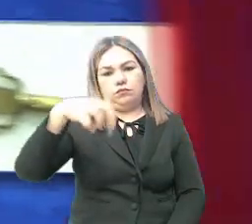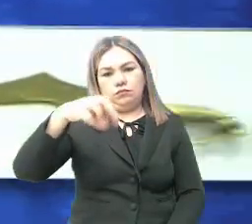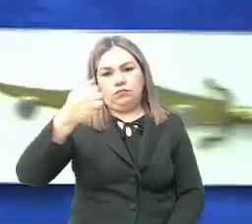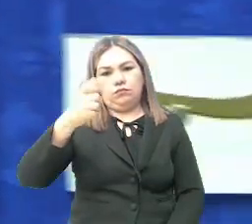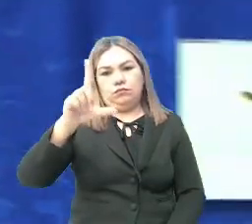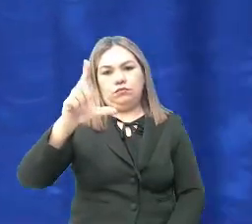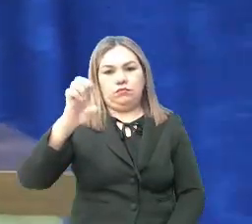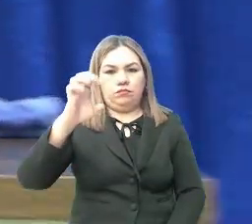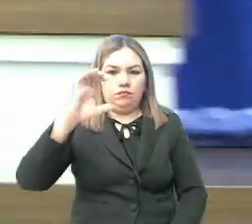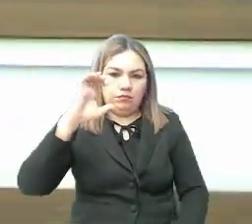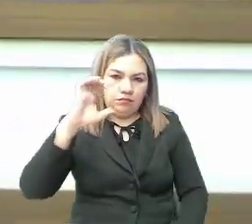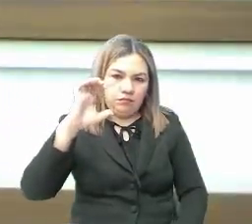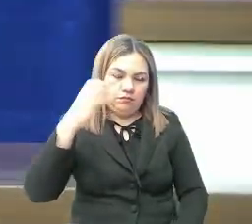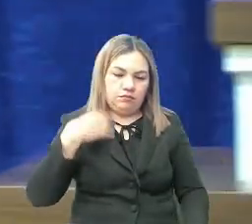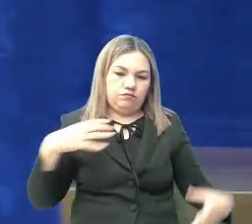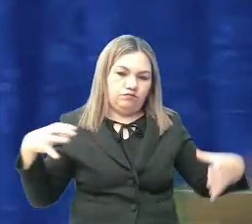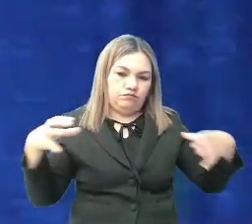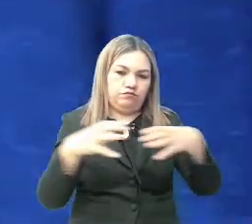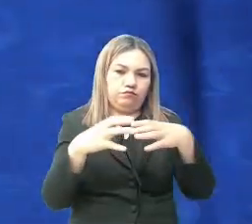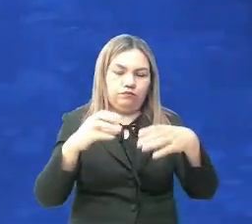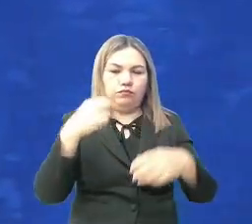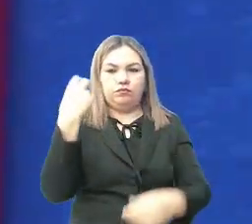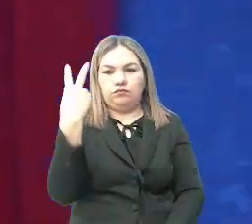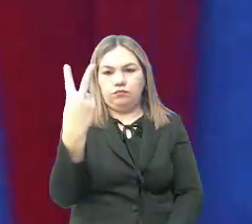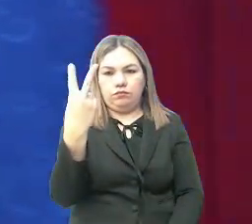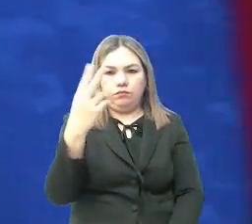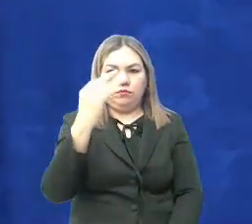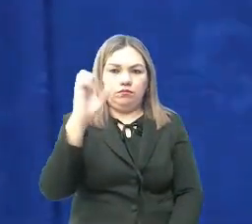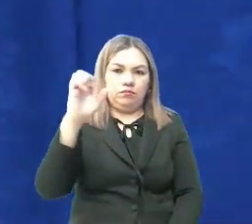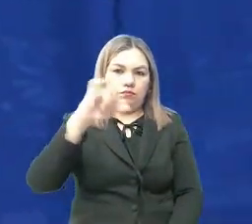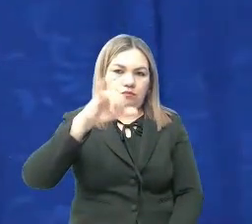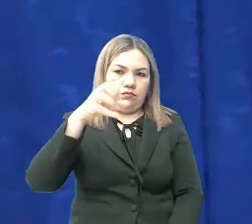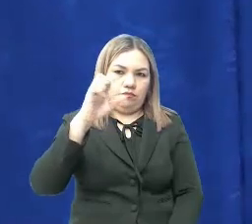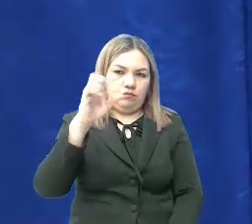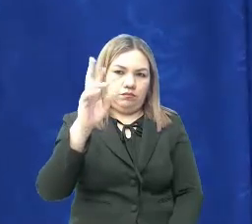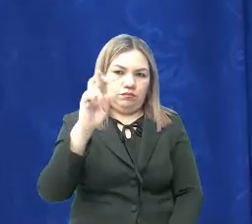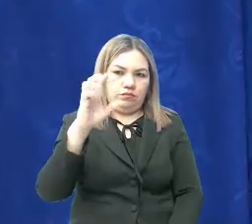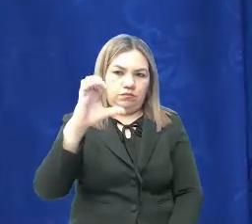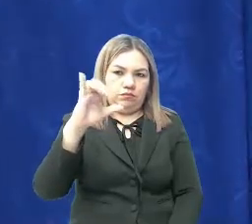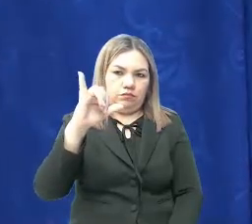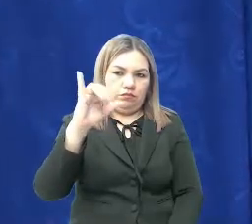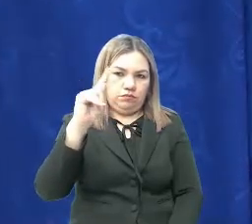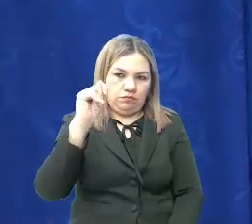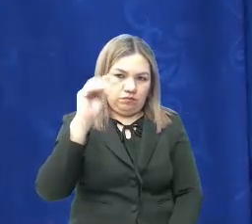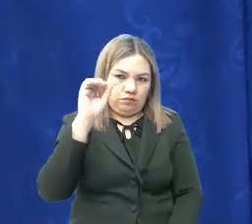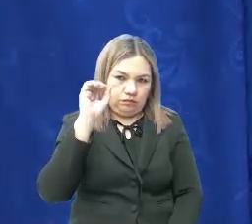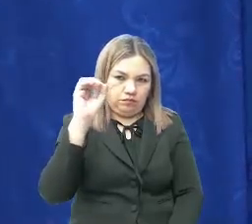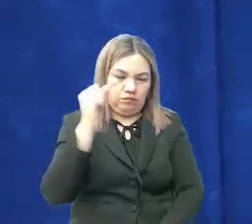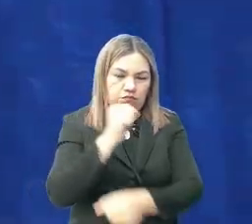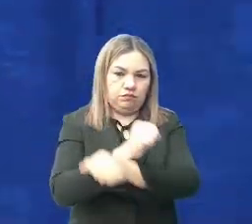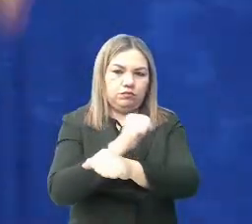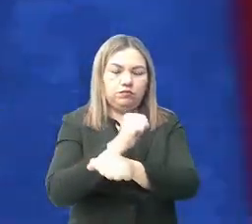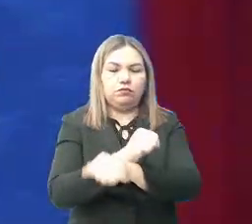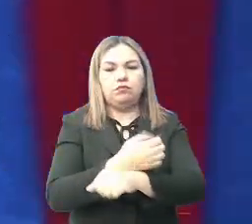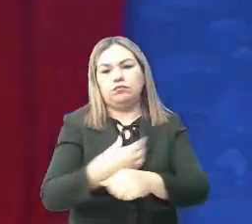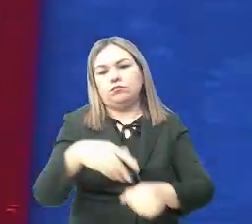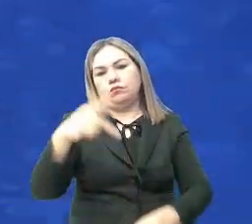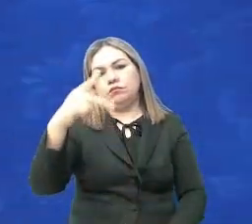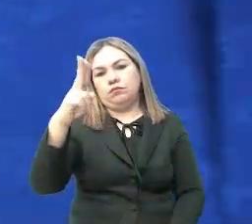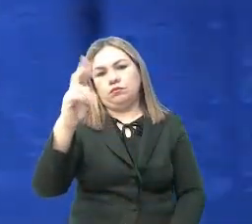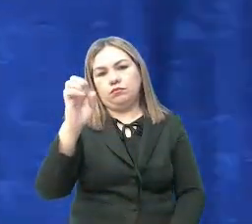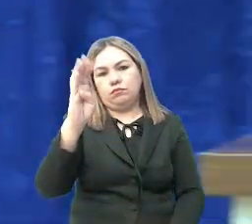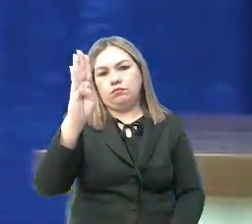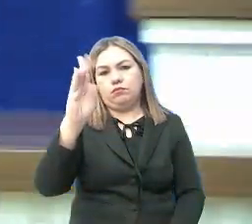Amalek and Ammon was with him. Two armies were him with eglon, and he had the people of